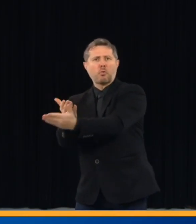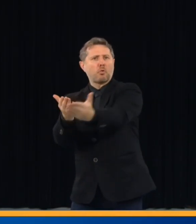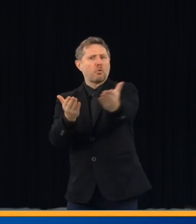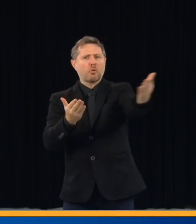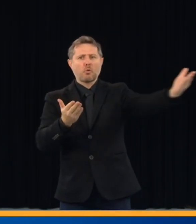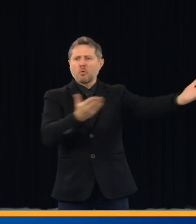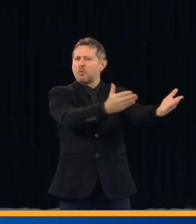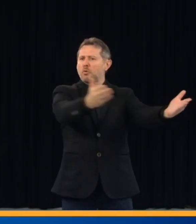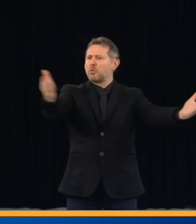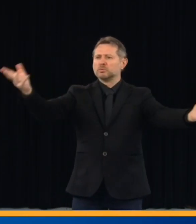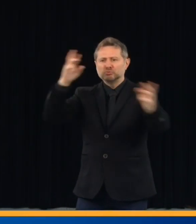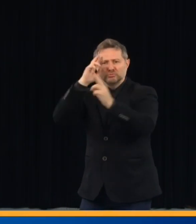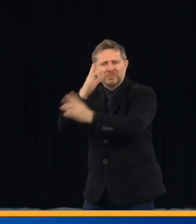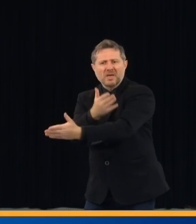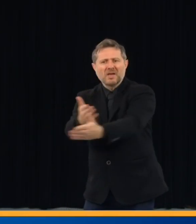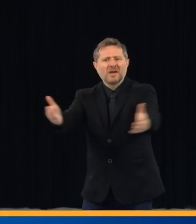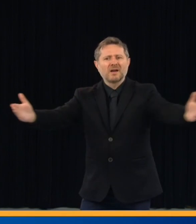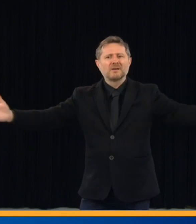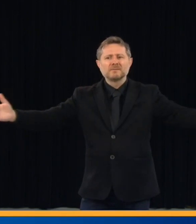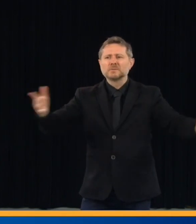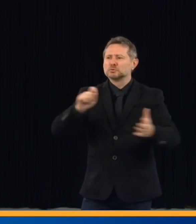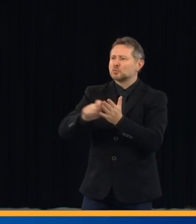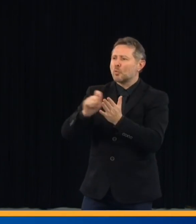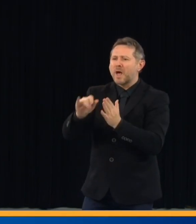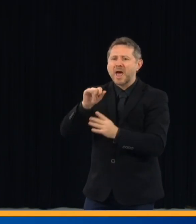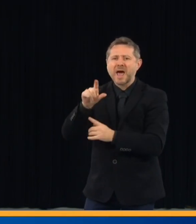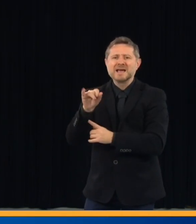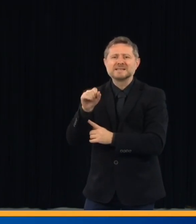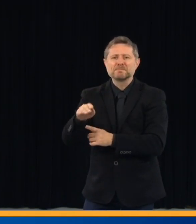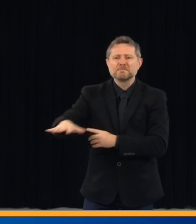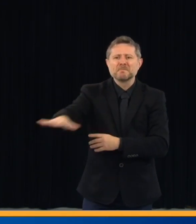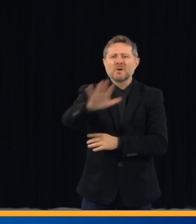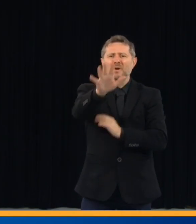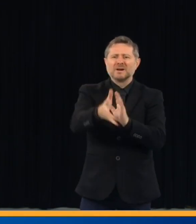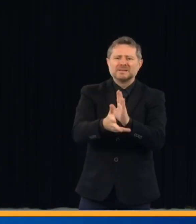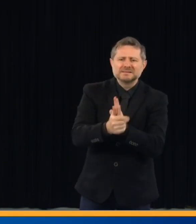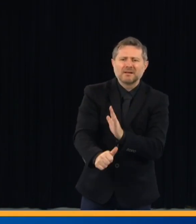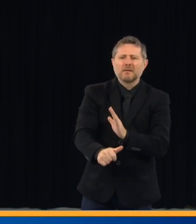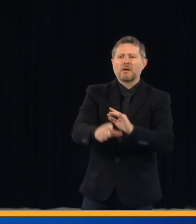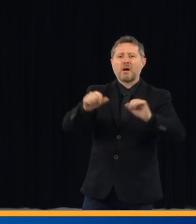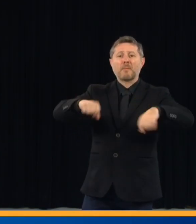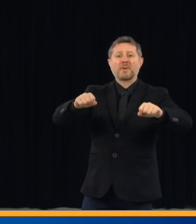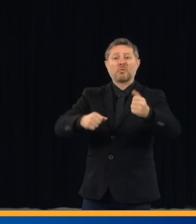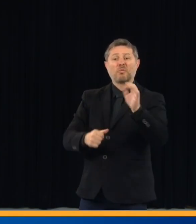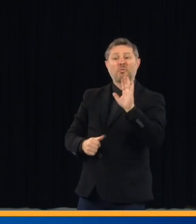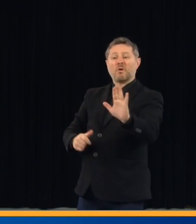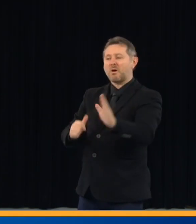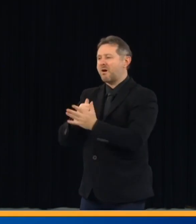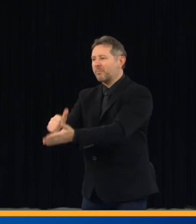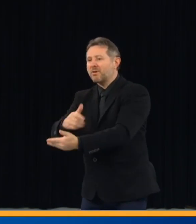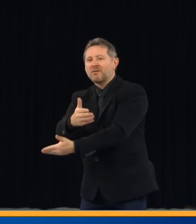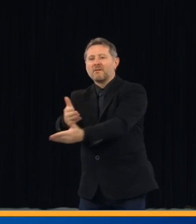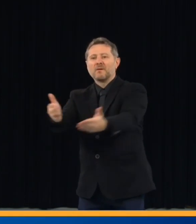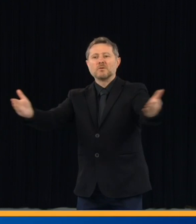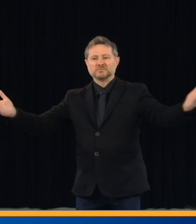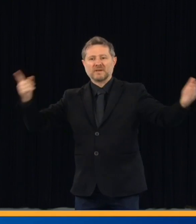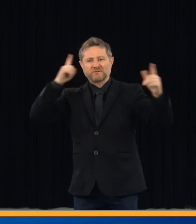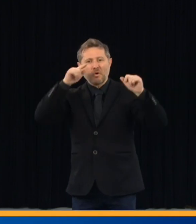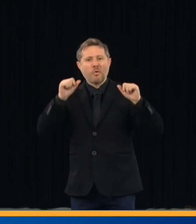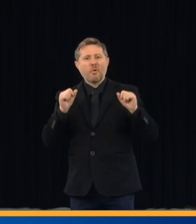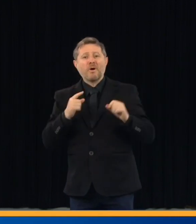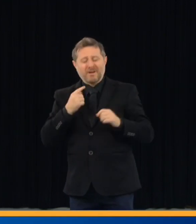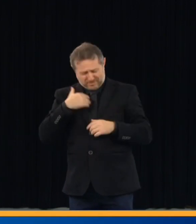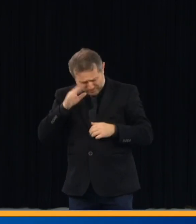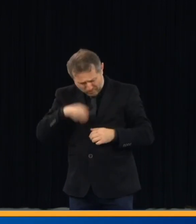to journalism and your skill and your ability to make this okay for people and to communicate